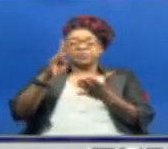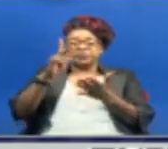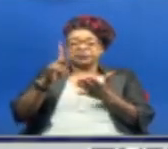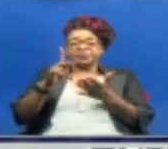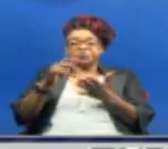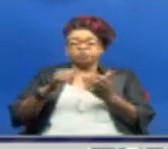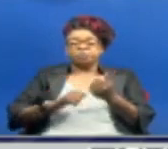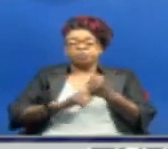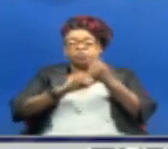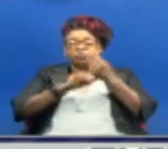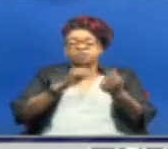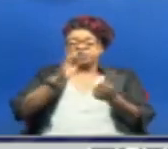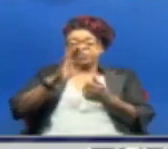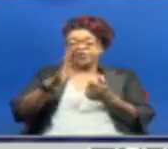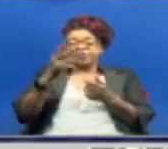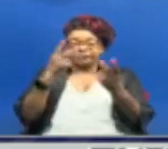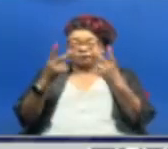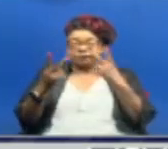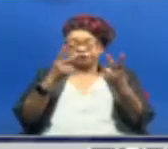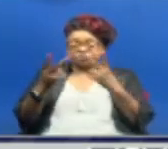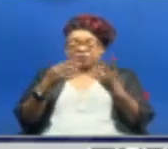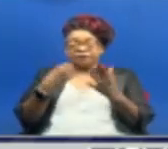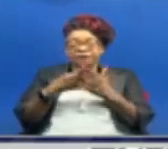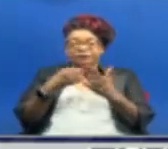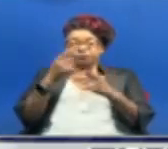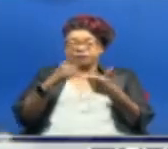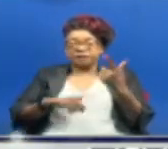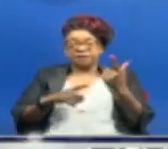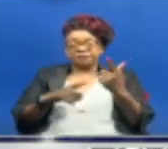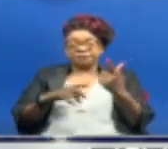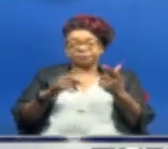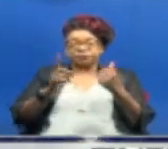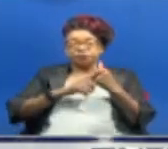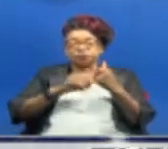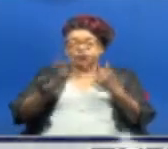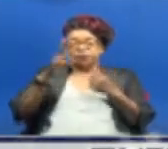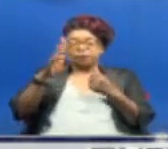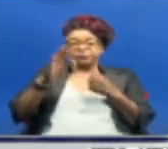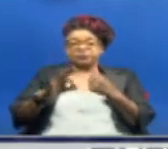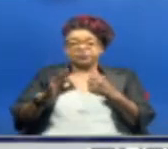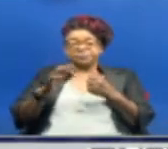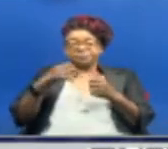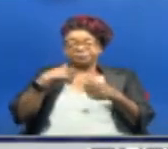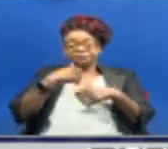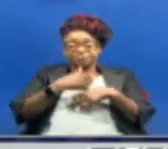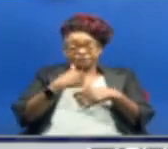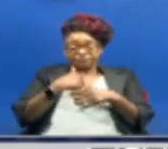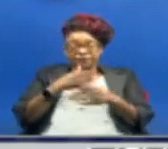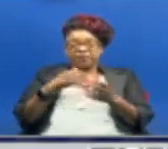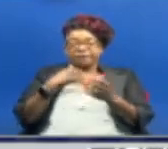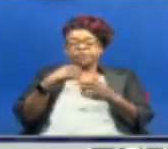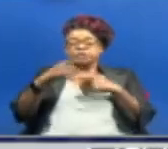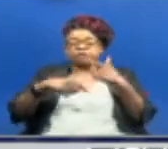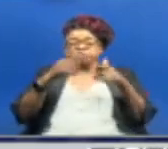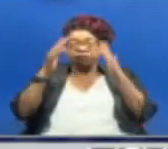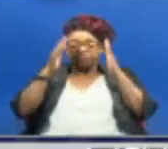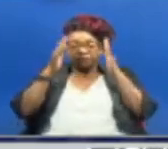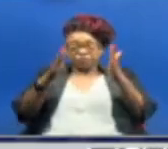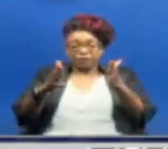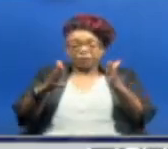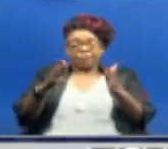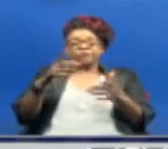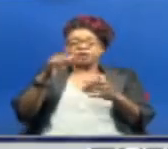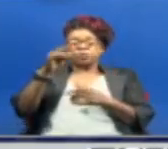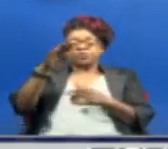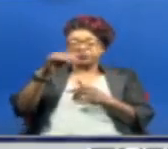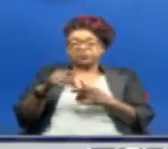their liquidity positions in the financial year ended June 2023, pointing to the continued concentration of liquidity in the